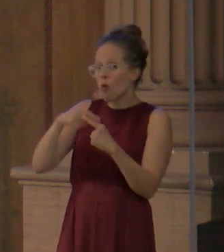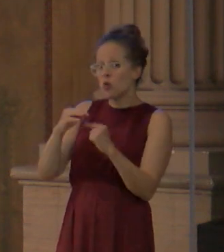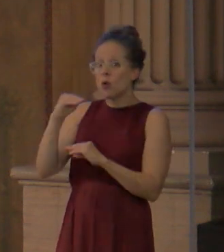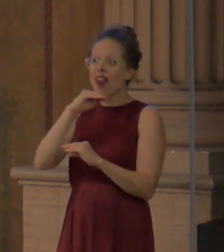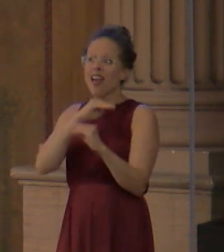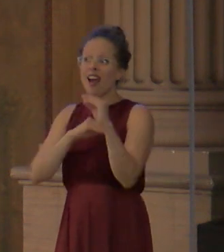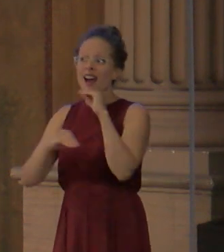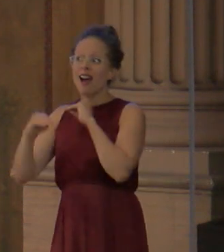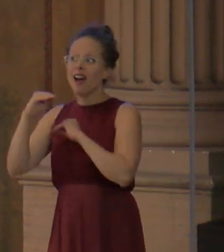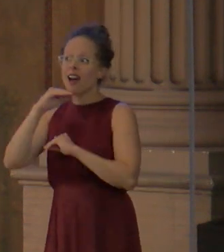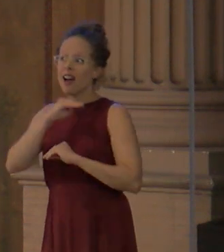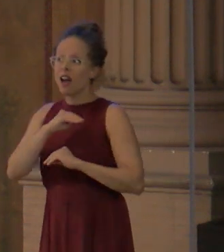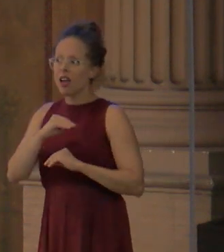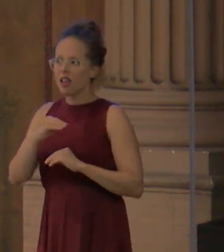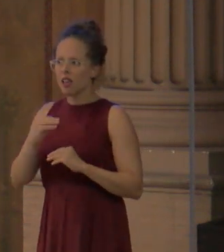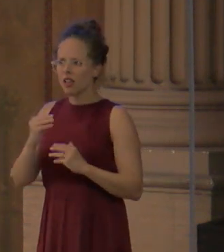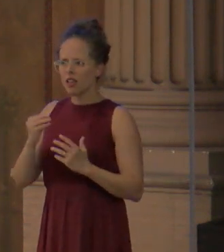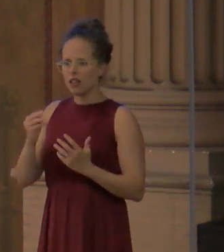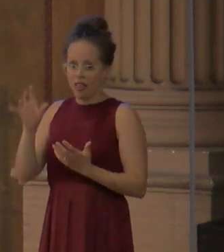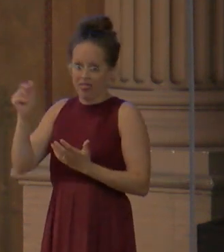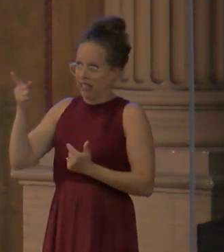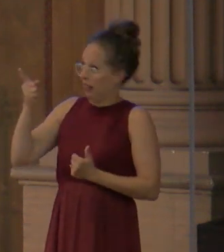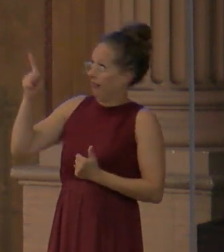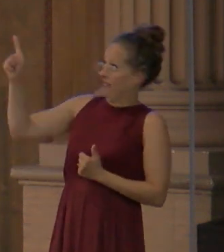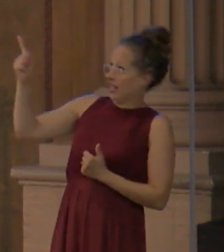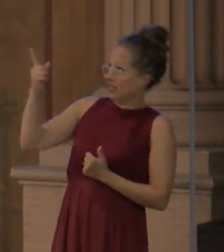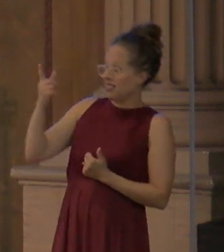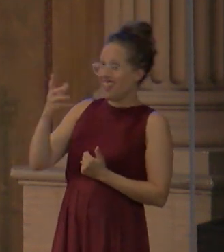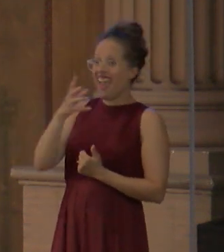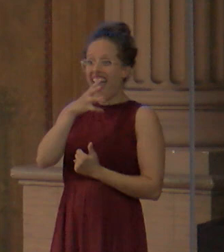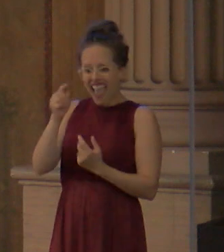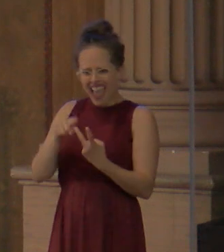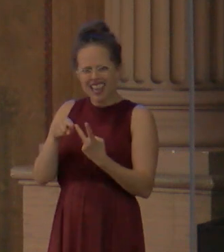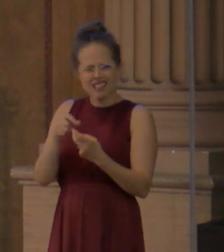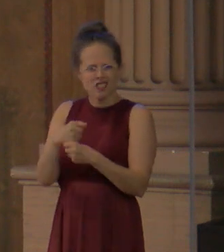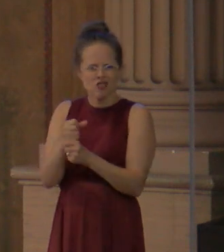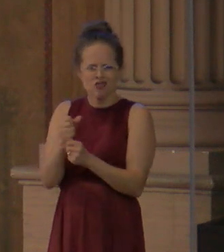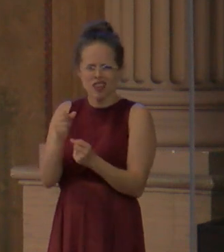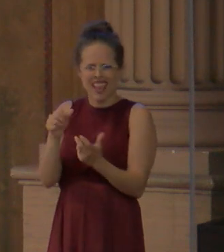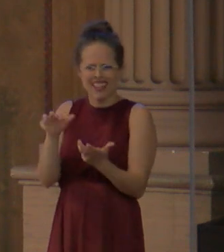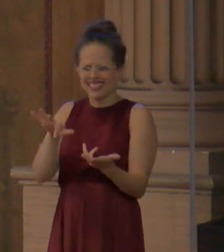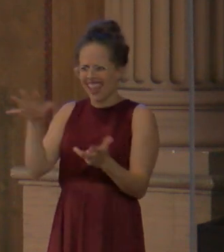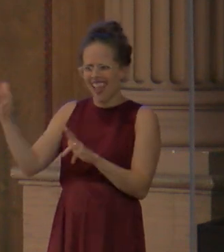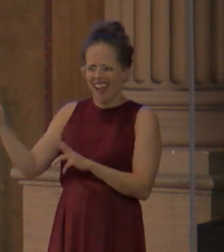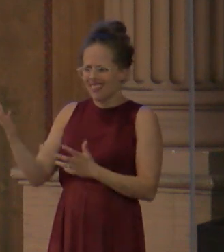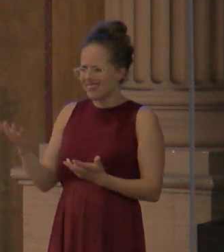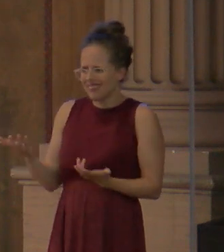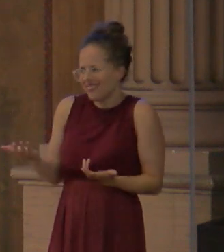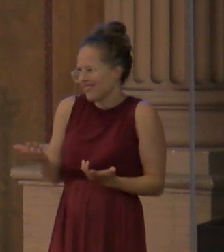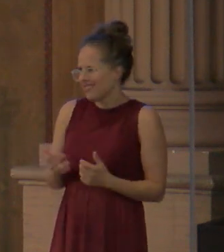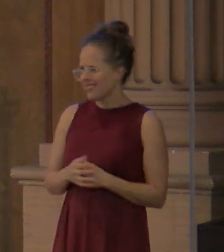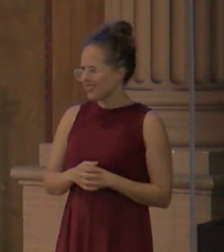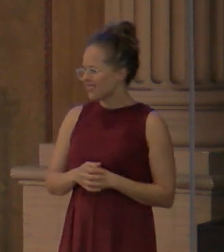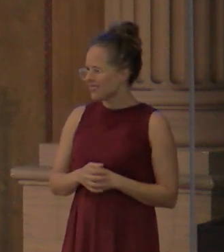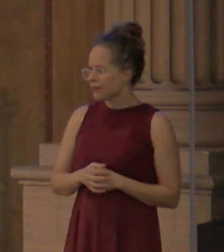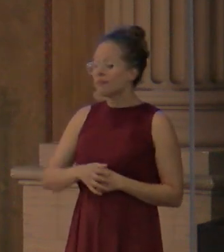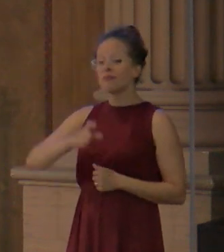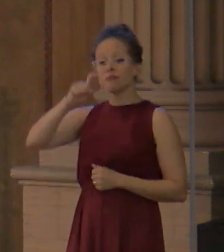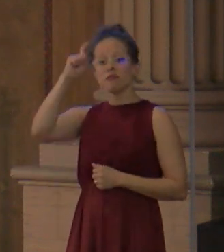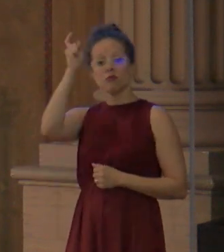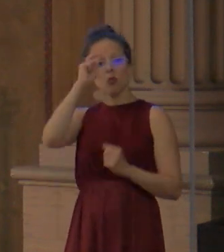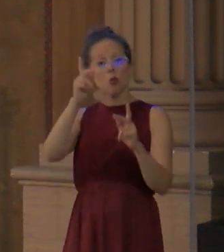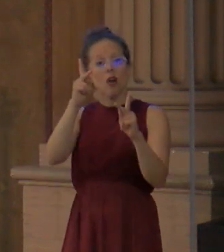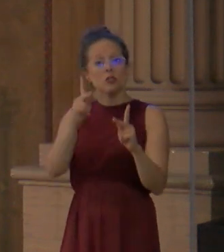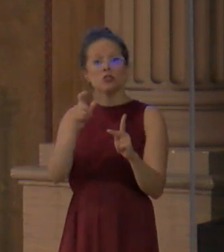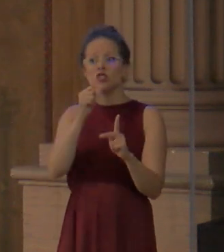being beyond an offense to our truthful God, just creates chaos and problems down the road. And so the wise person isn't tricked